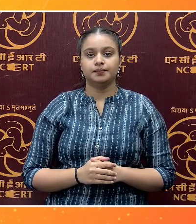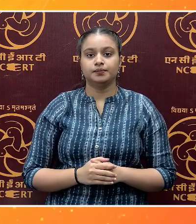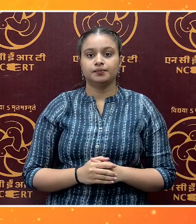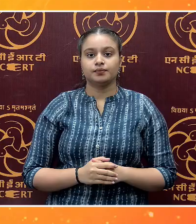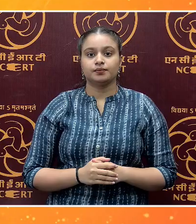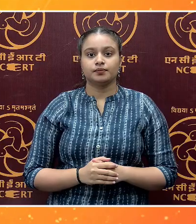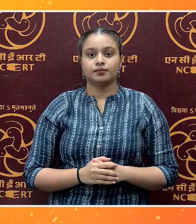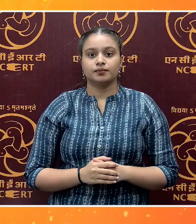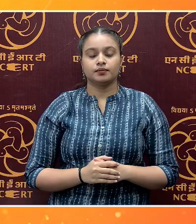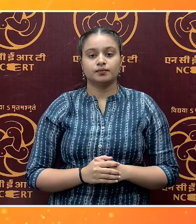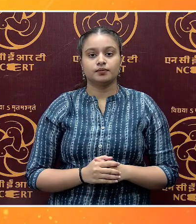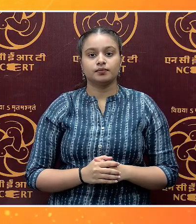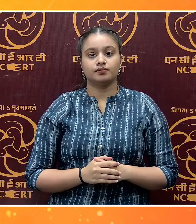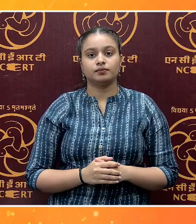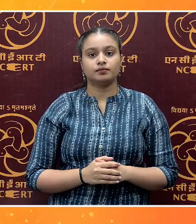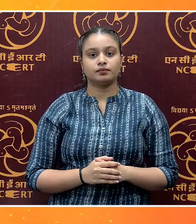Is my screen visible?